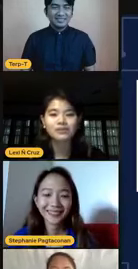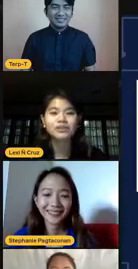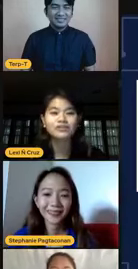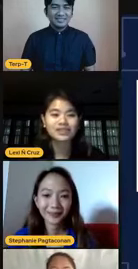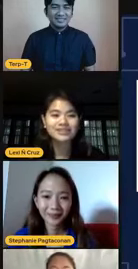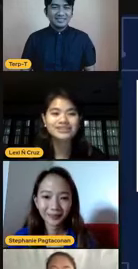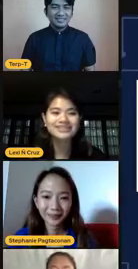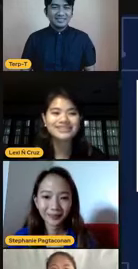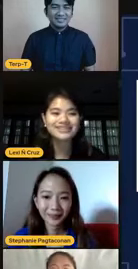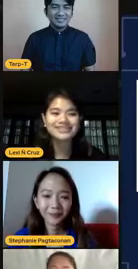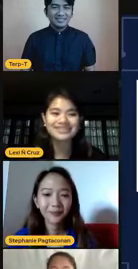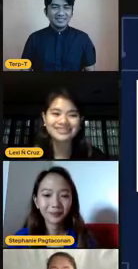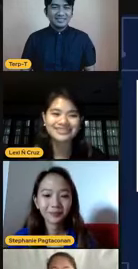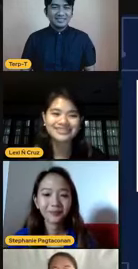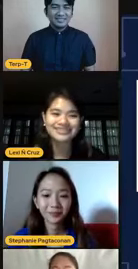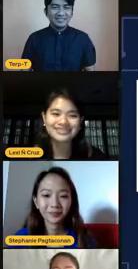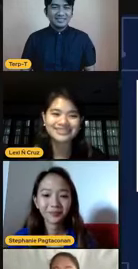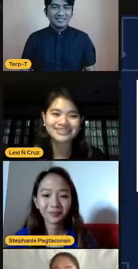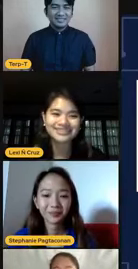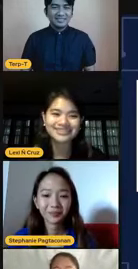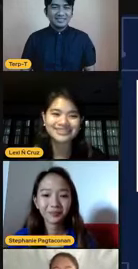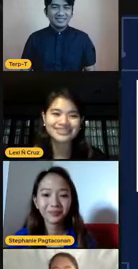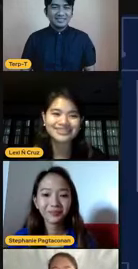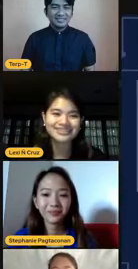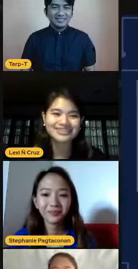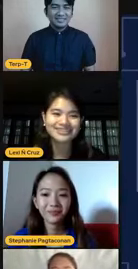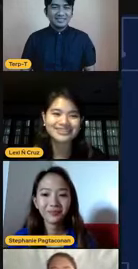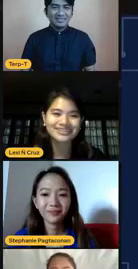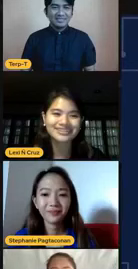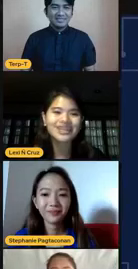helping PWDs,